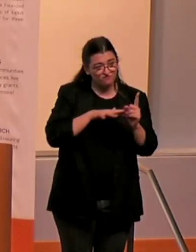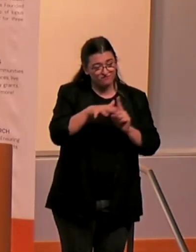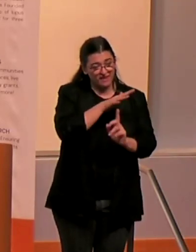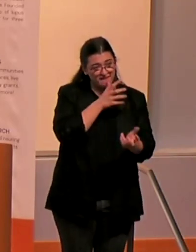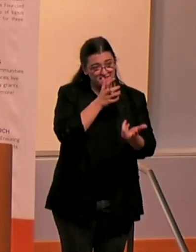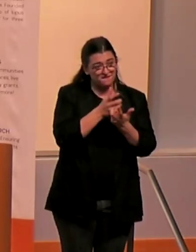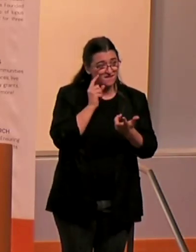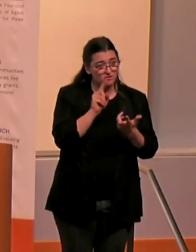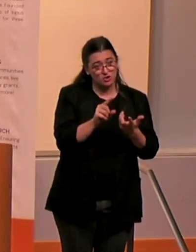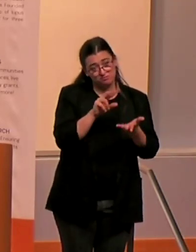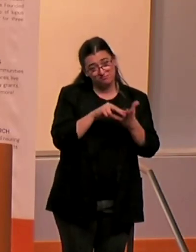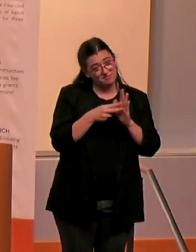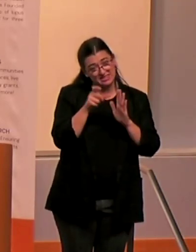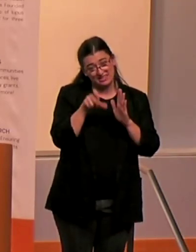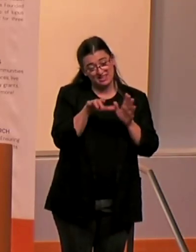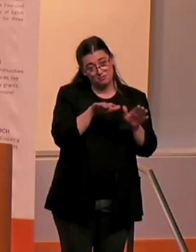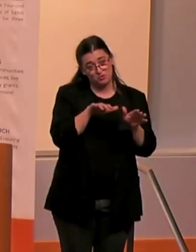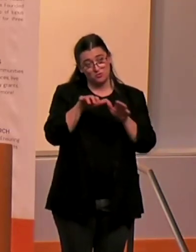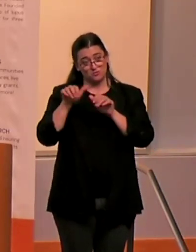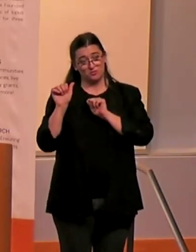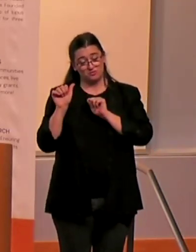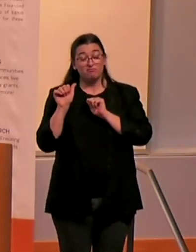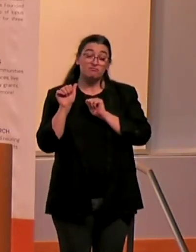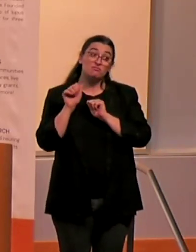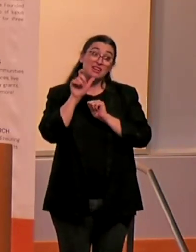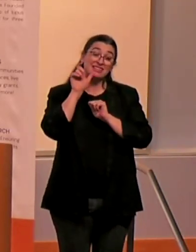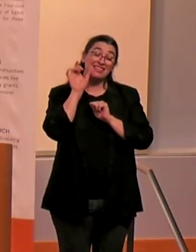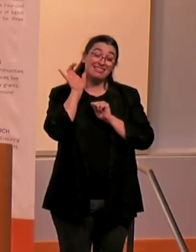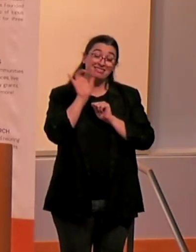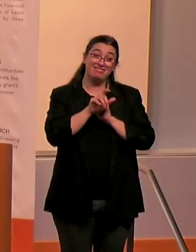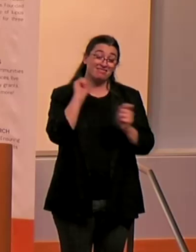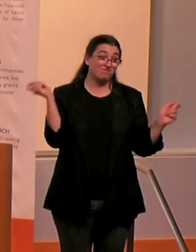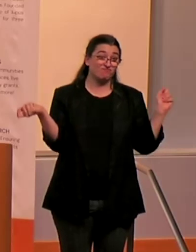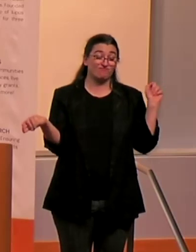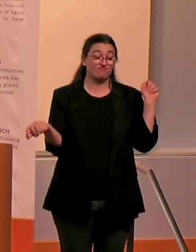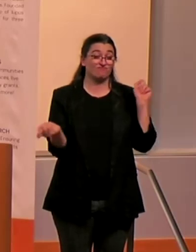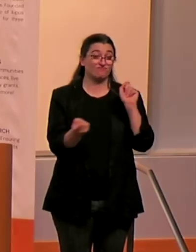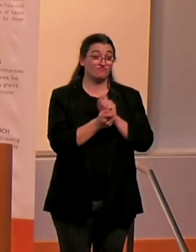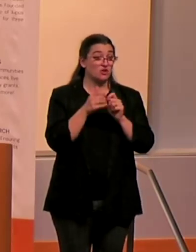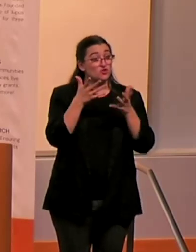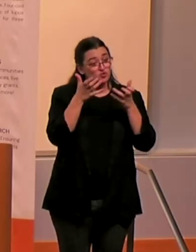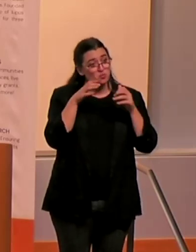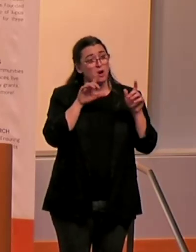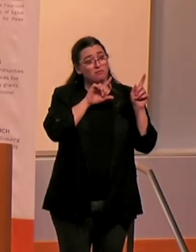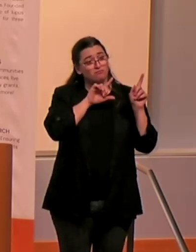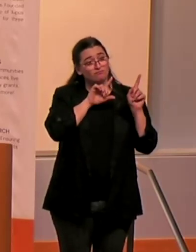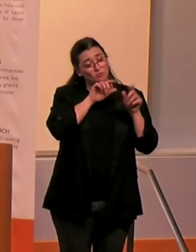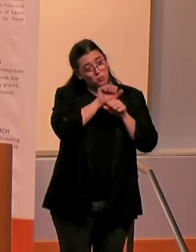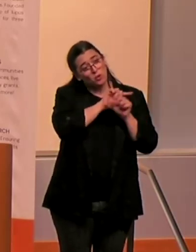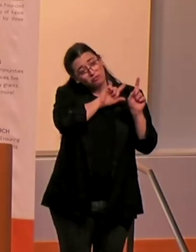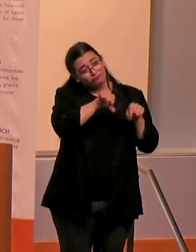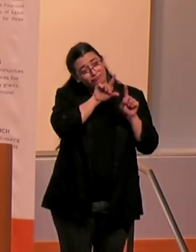on, because that definitely makes a difference in you wanting to go into work every day and work hard,